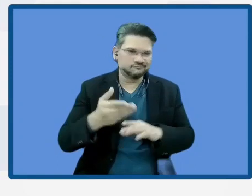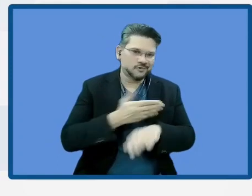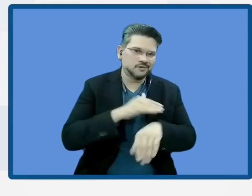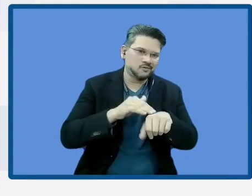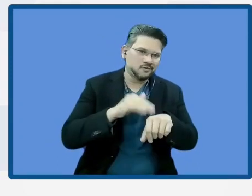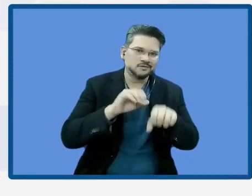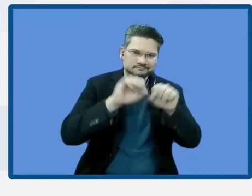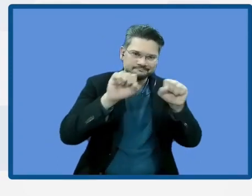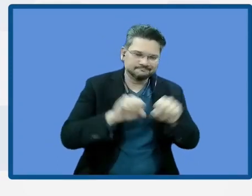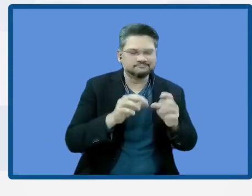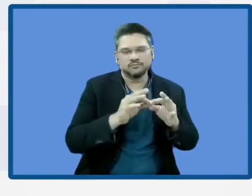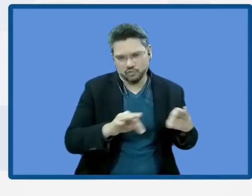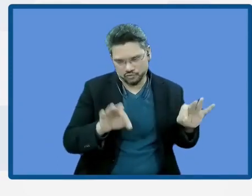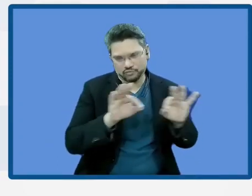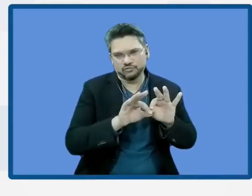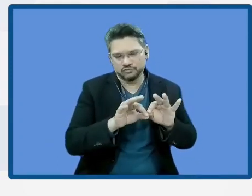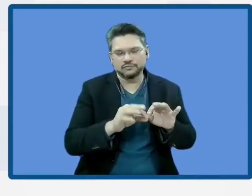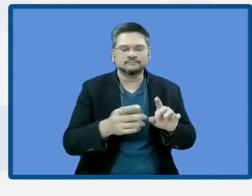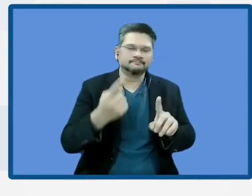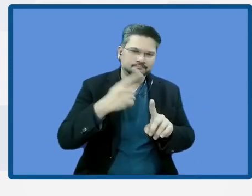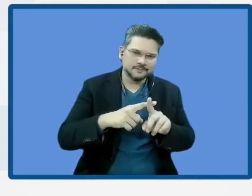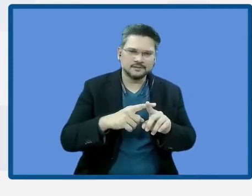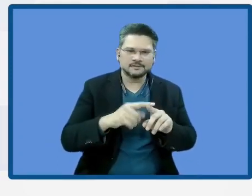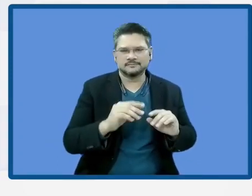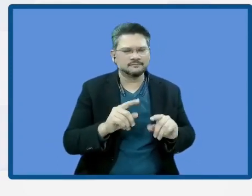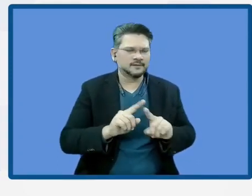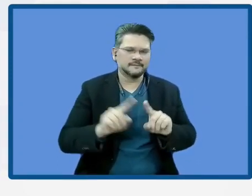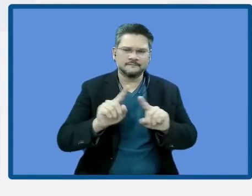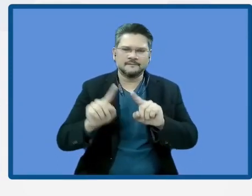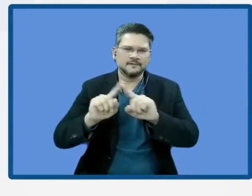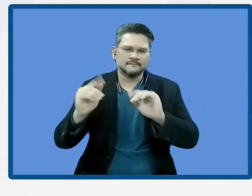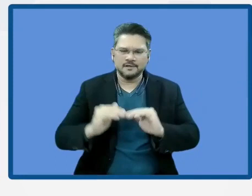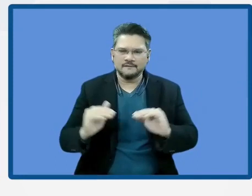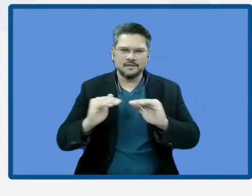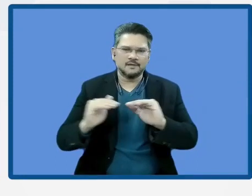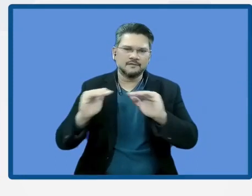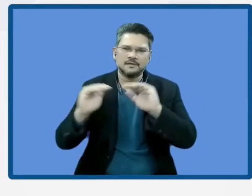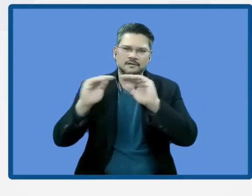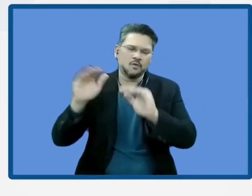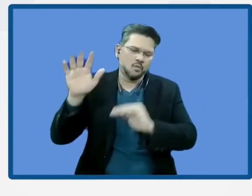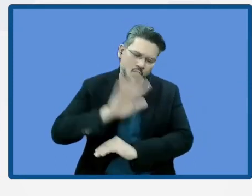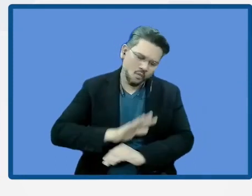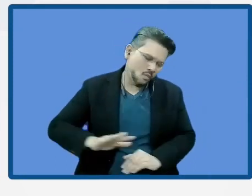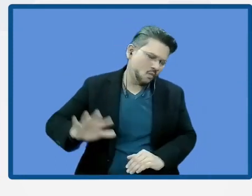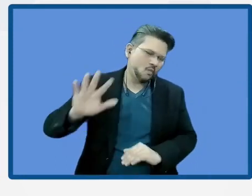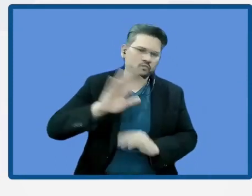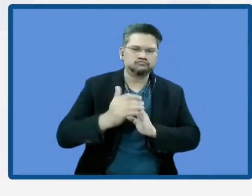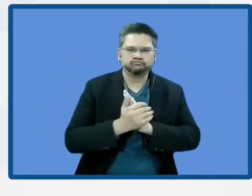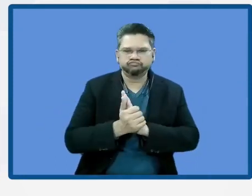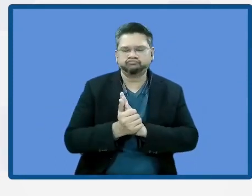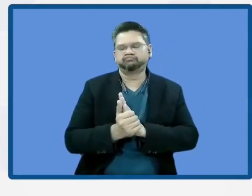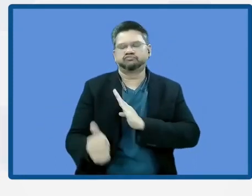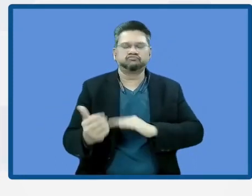capacities at every level with our authorities, the academia, as well as our